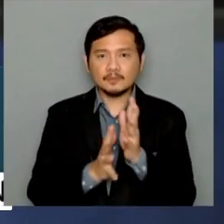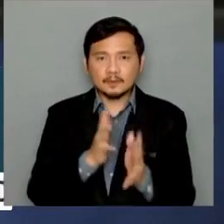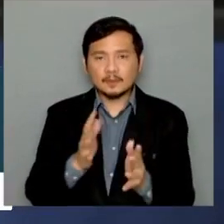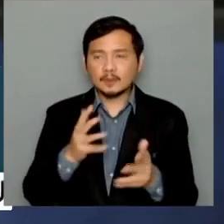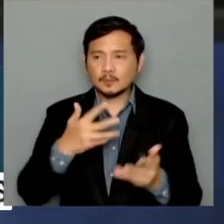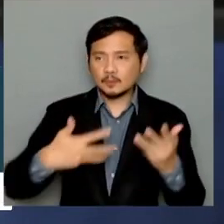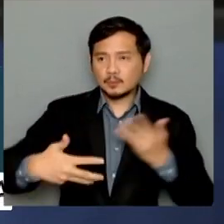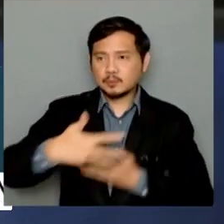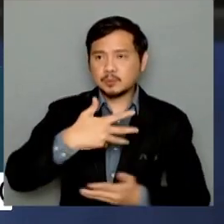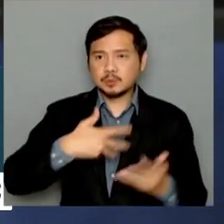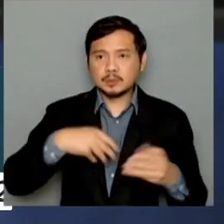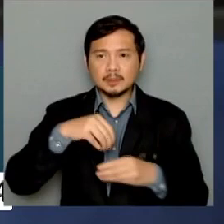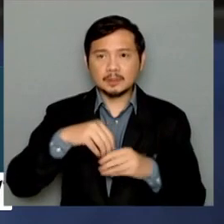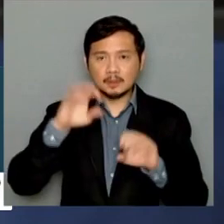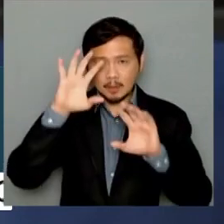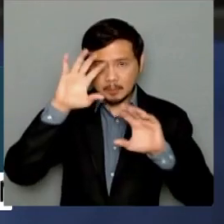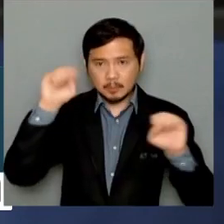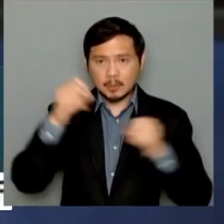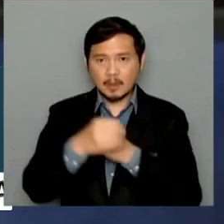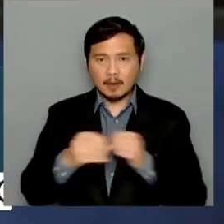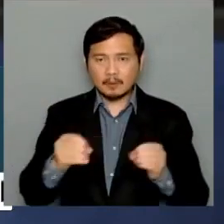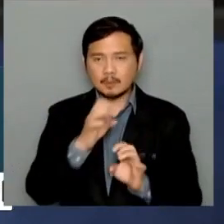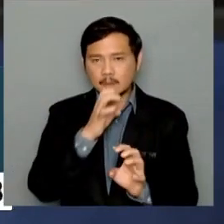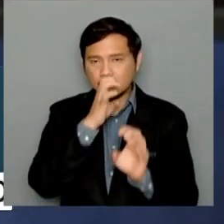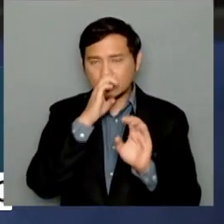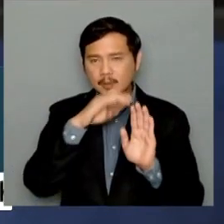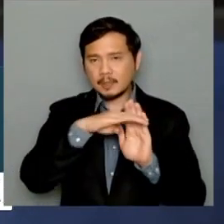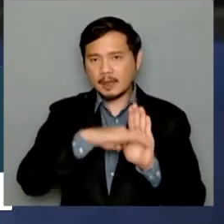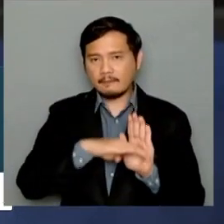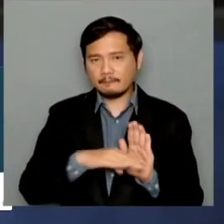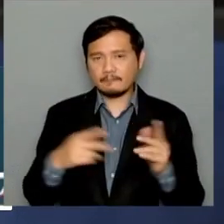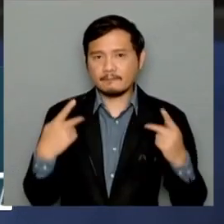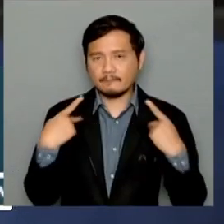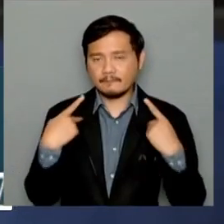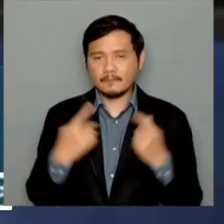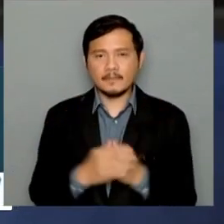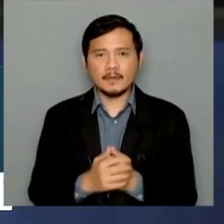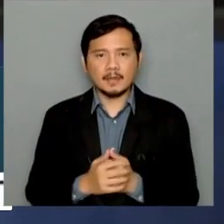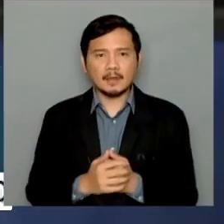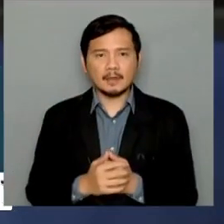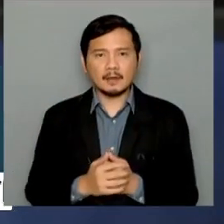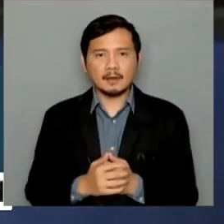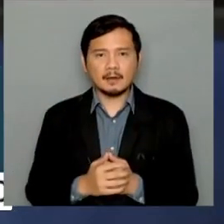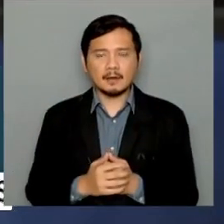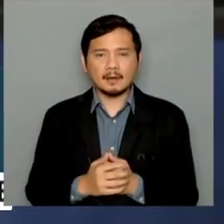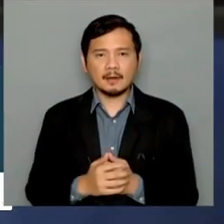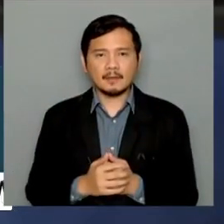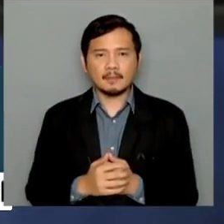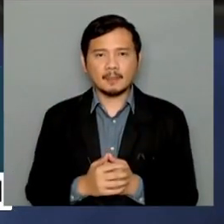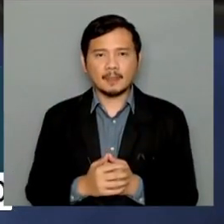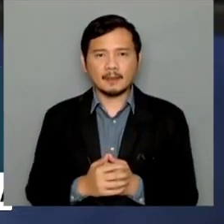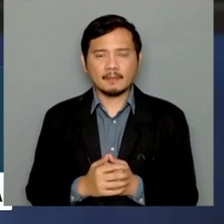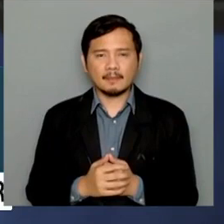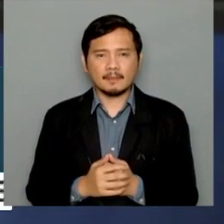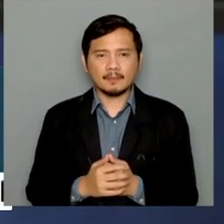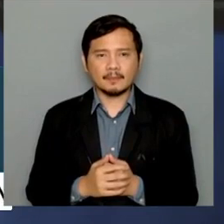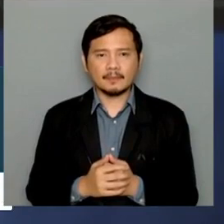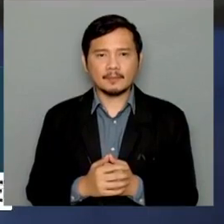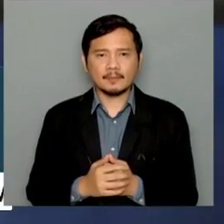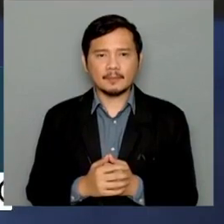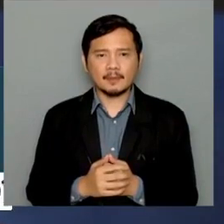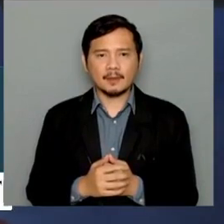in Malacañang. So as far as that question goes, Carmina, she said that maybe if the